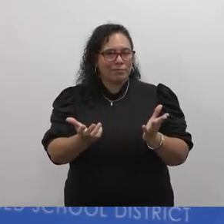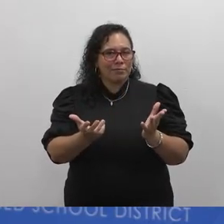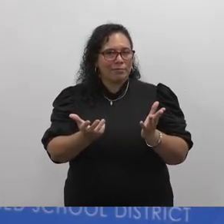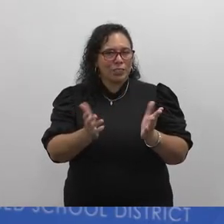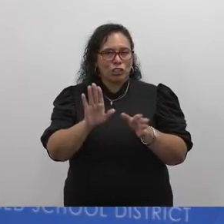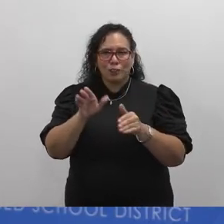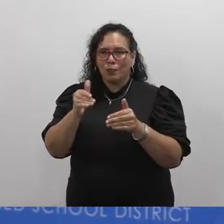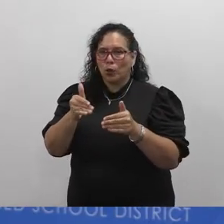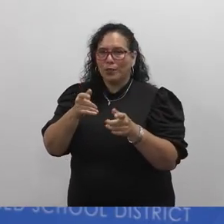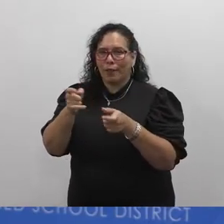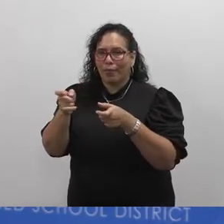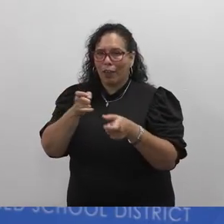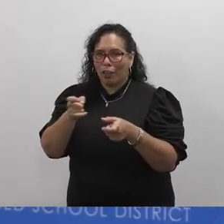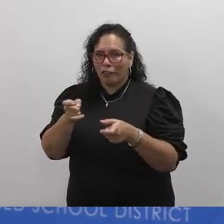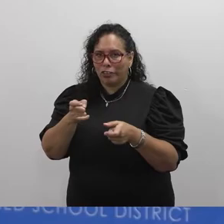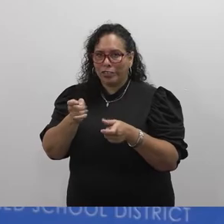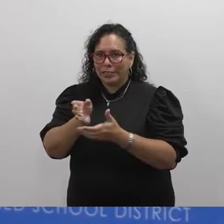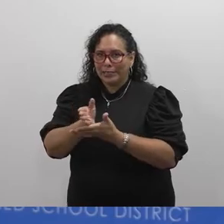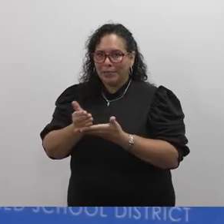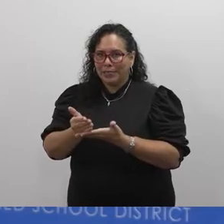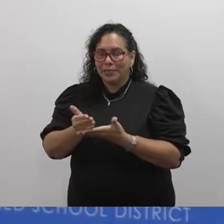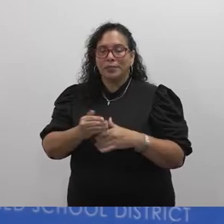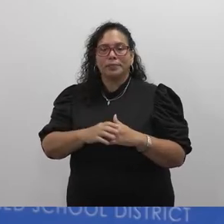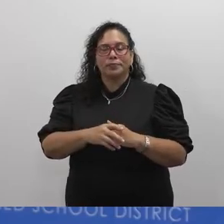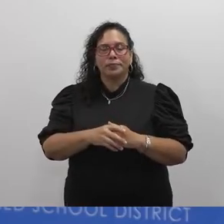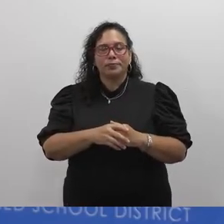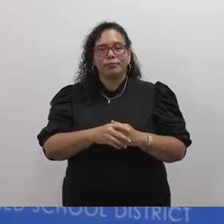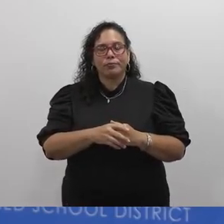governance piece. And I think for me,